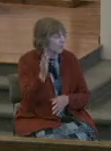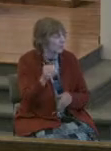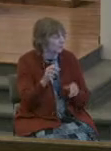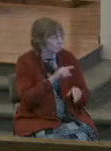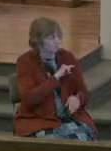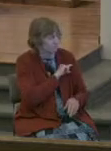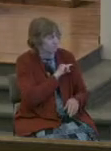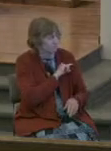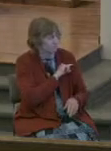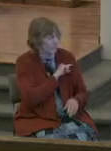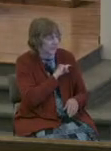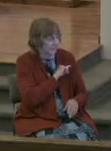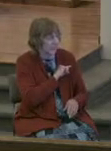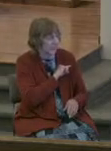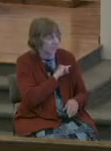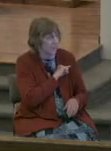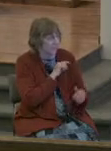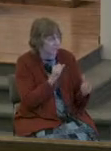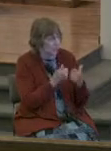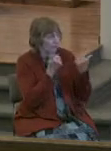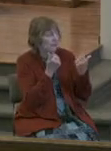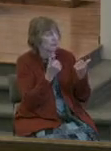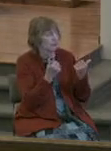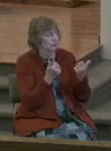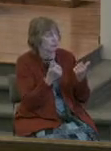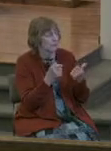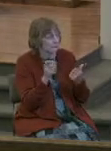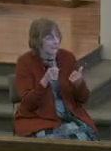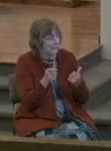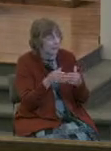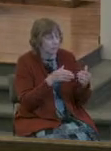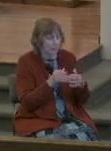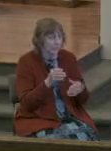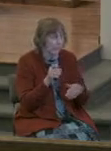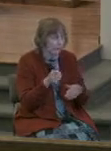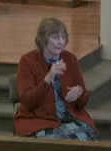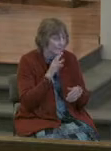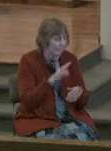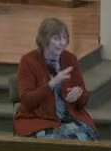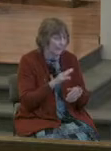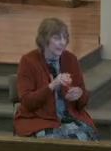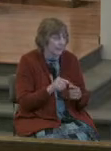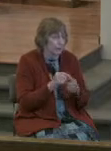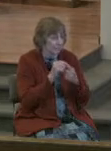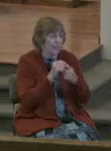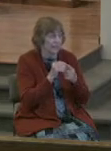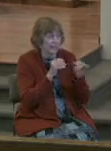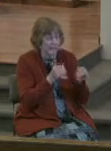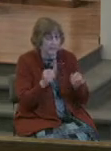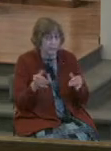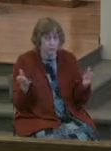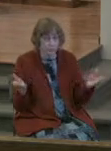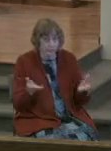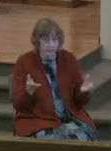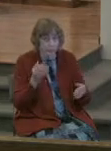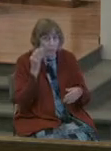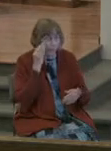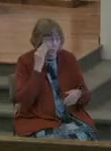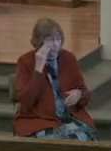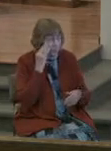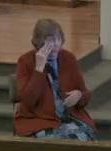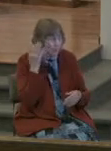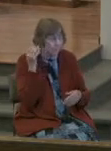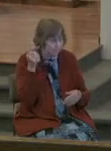convict, encourage, challenge, whatever the need may be. Each person here, each unique individual that you know, that